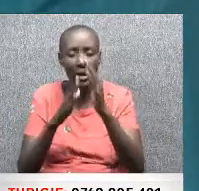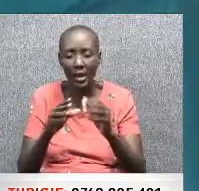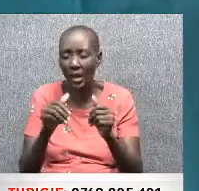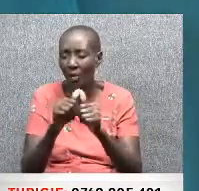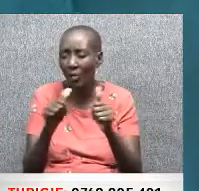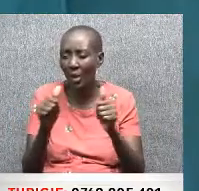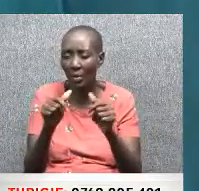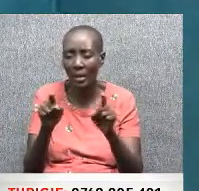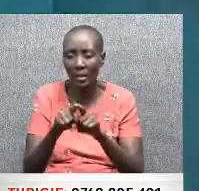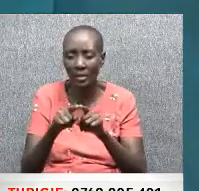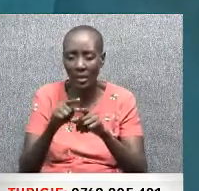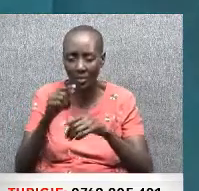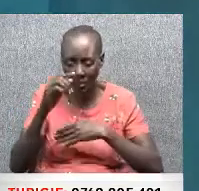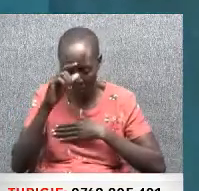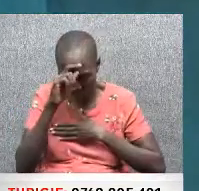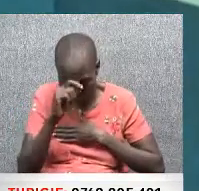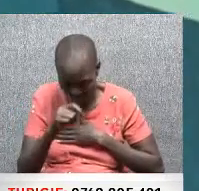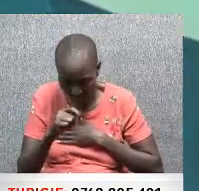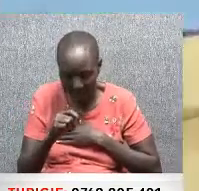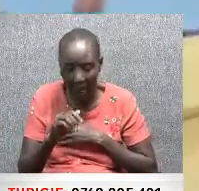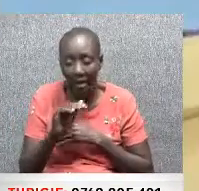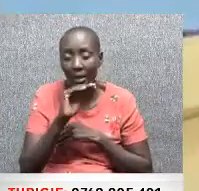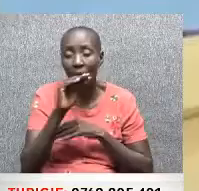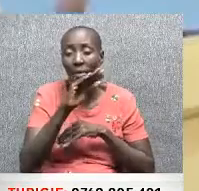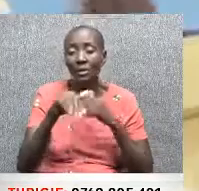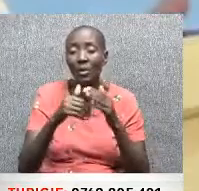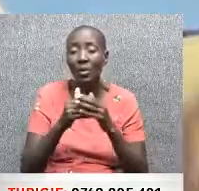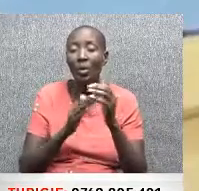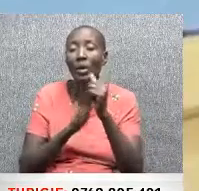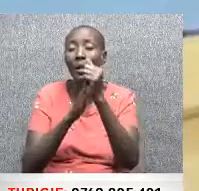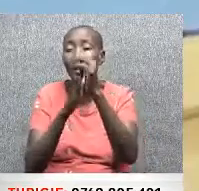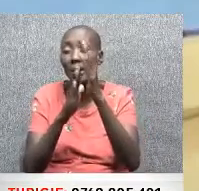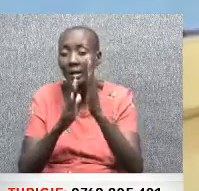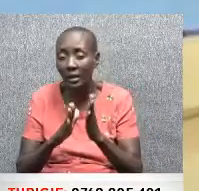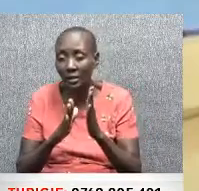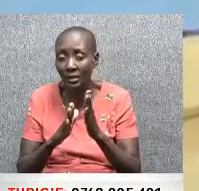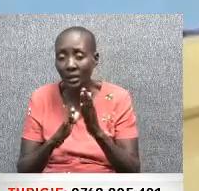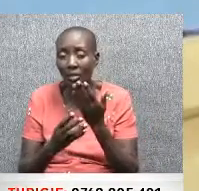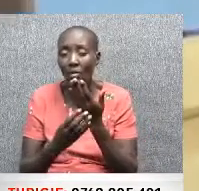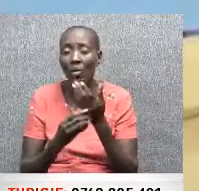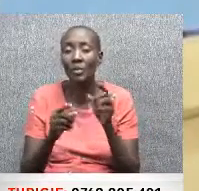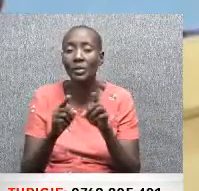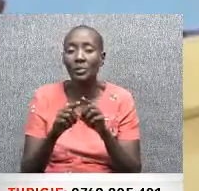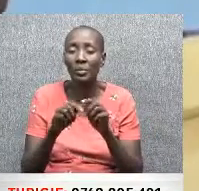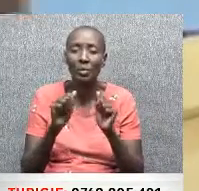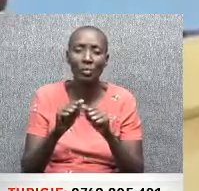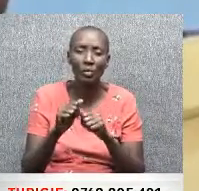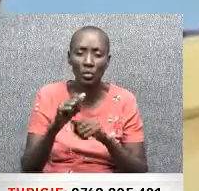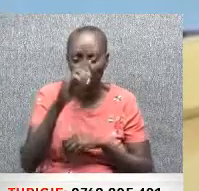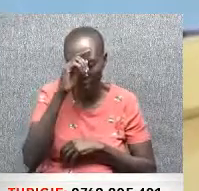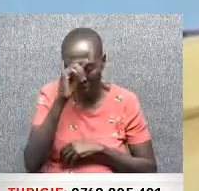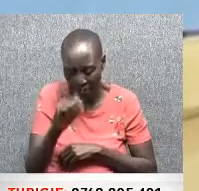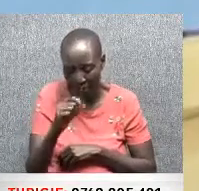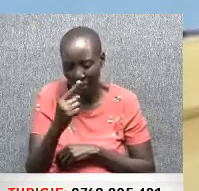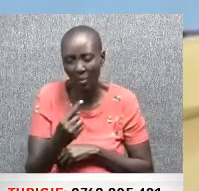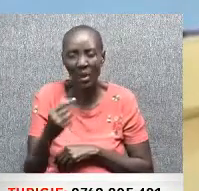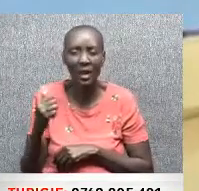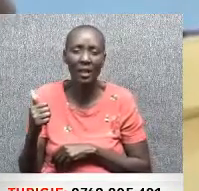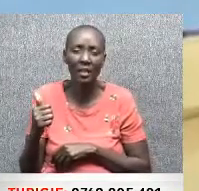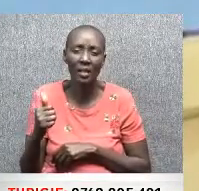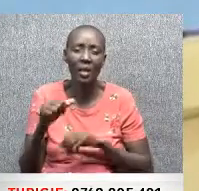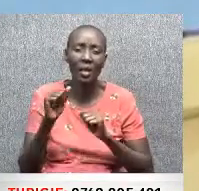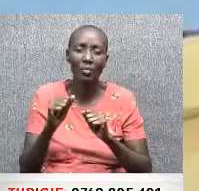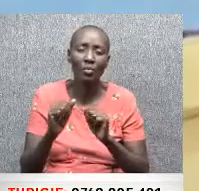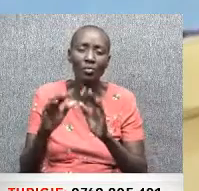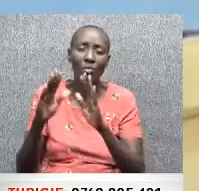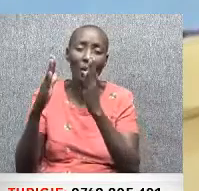kuwarai viongozi kufuata nyayo zake. Can we respect each other? Can we appreciate each other? Can we